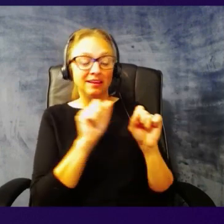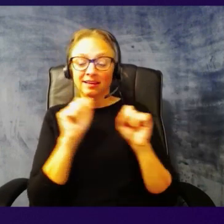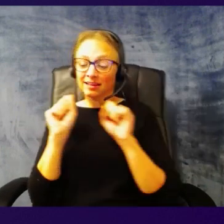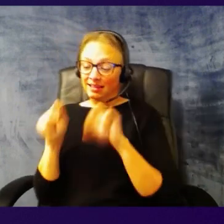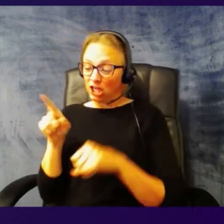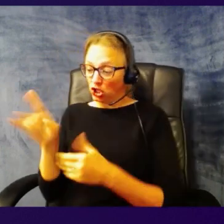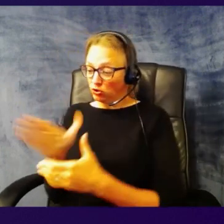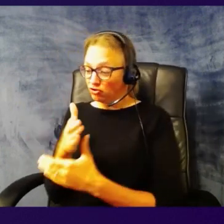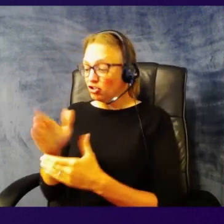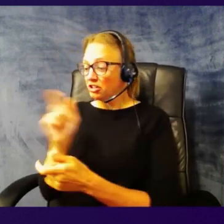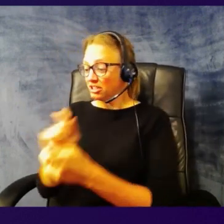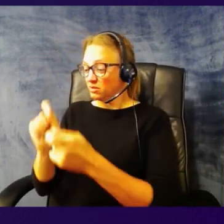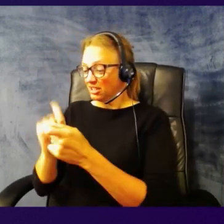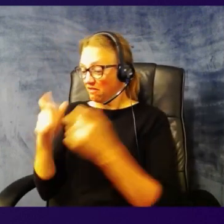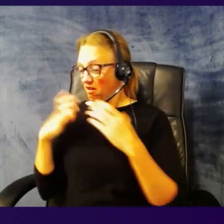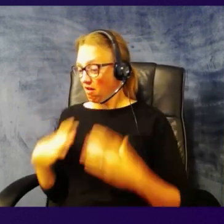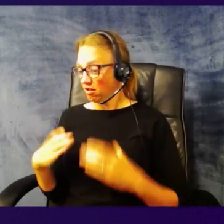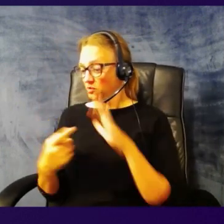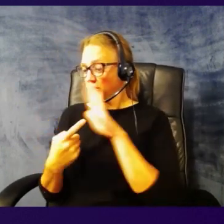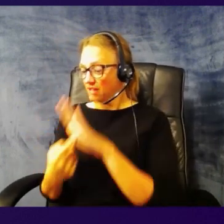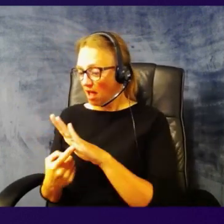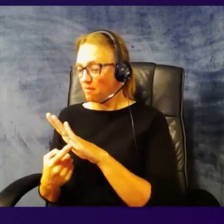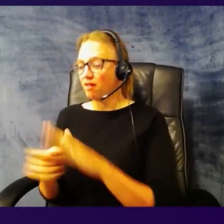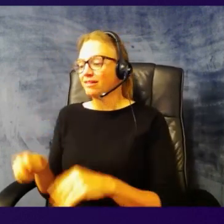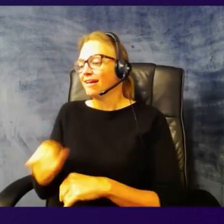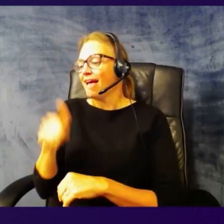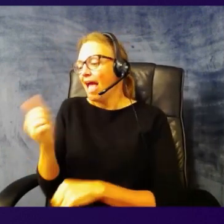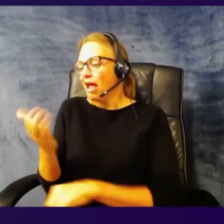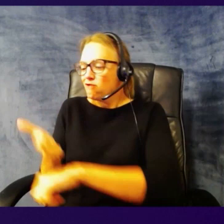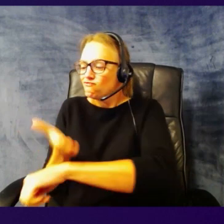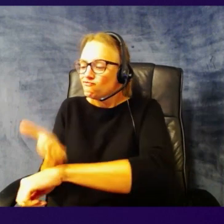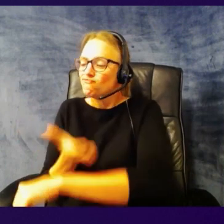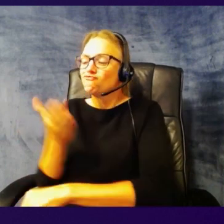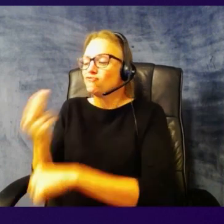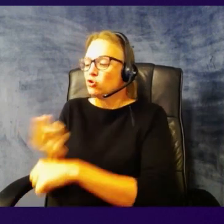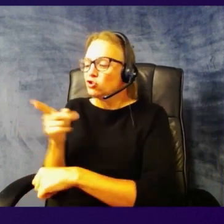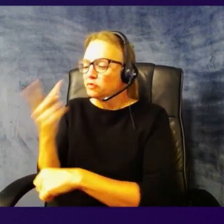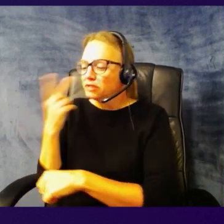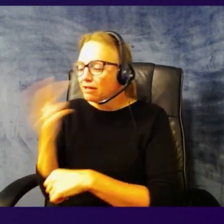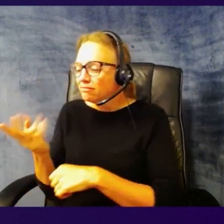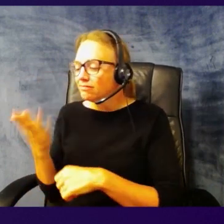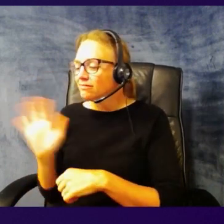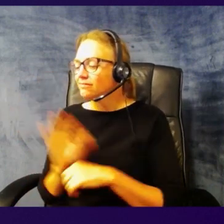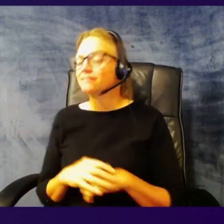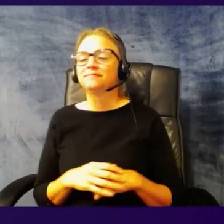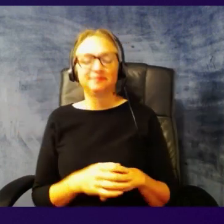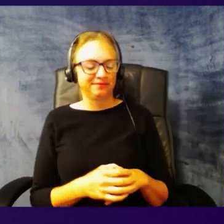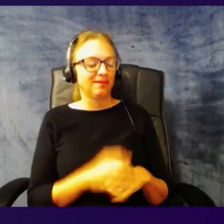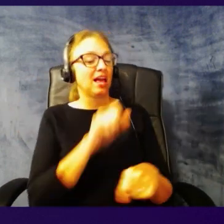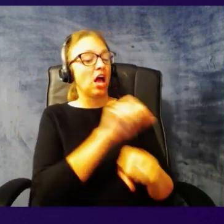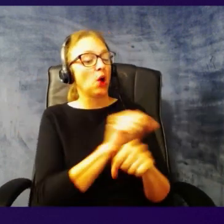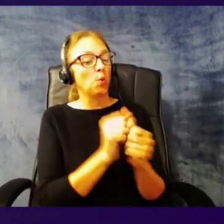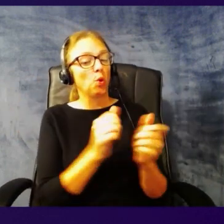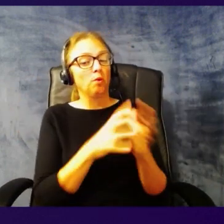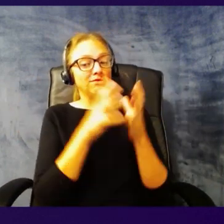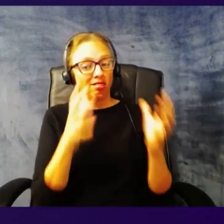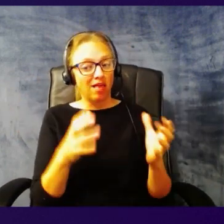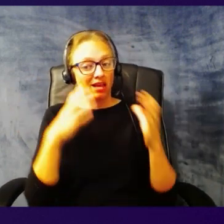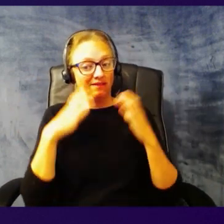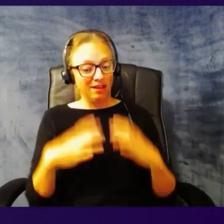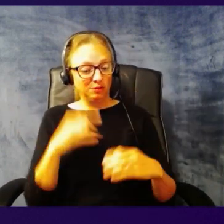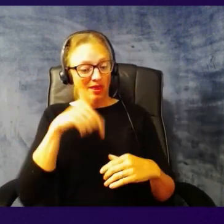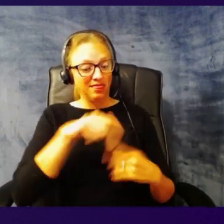customer examples and any innovative use cases that you've seen? Absolutely, yeah. So I work with a lot of customers in this kind of